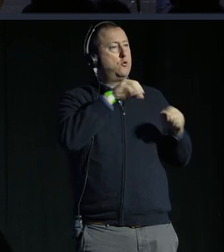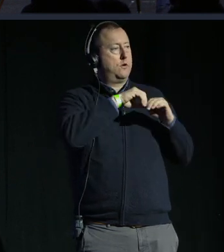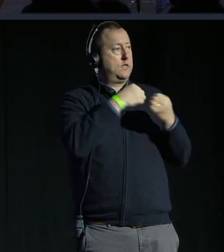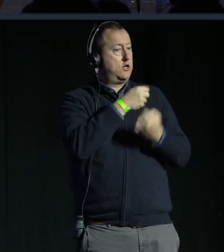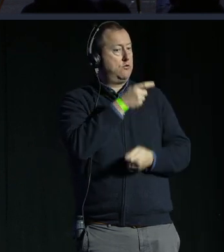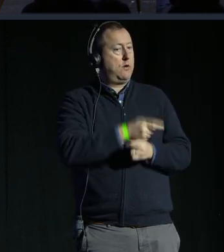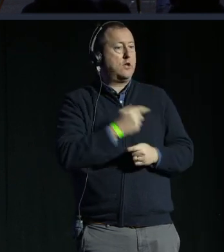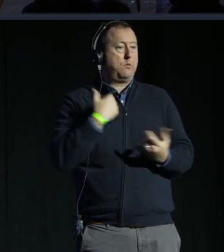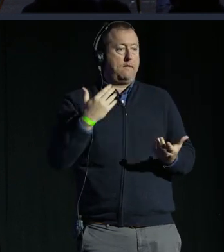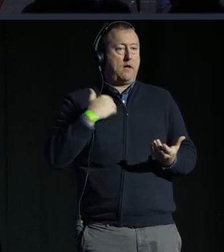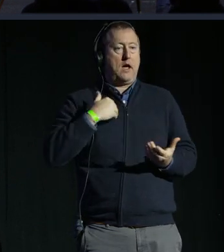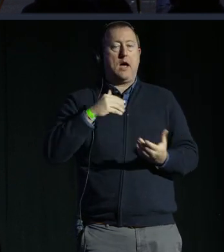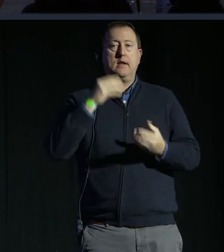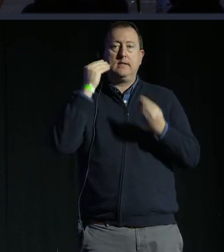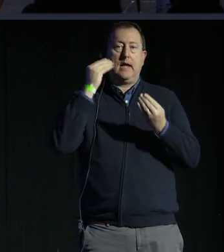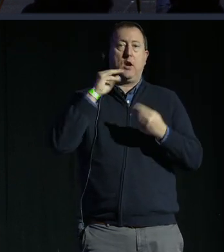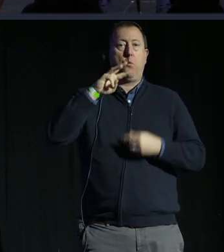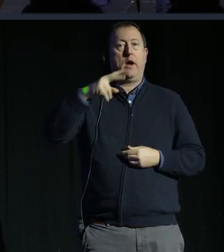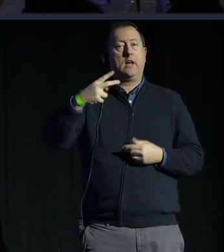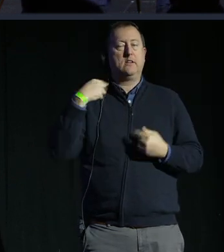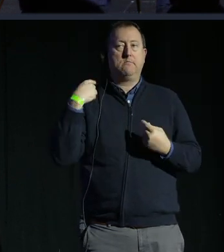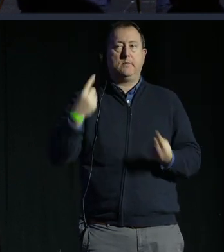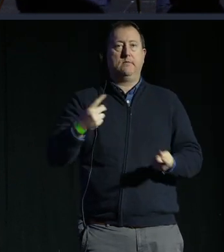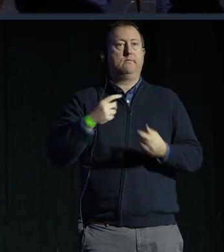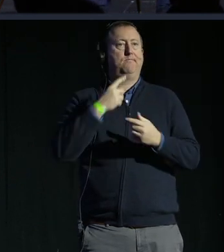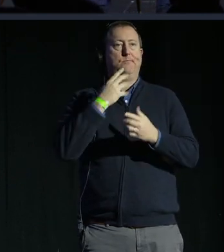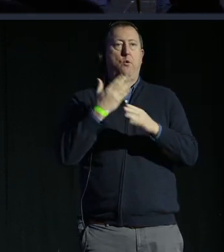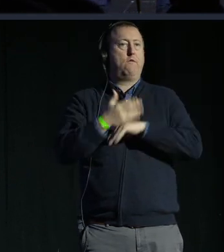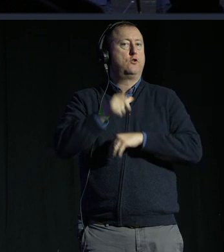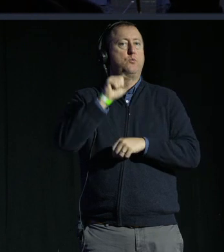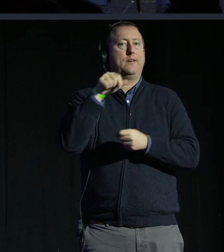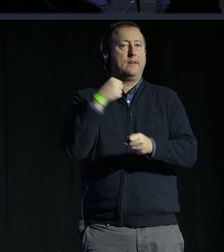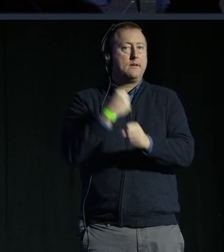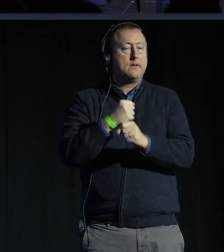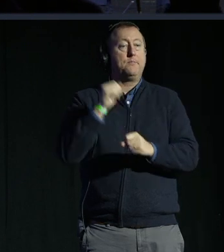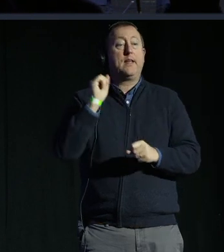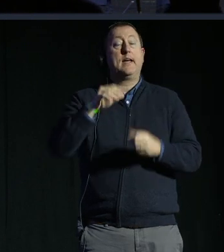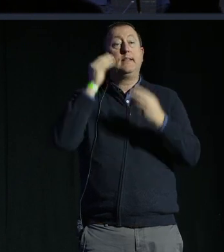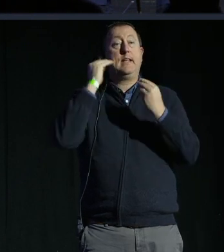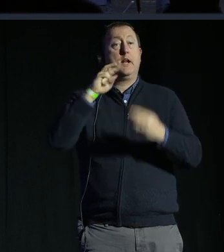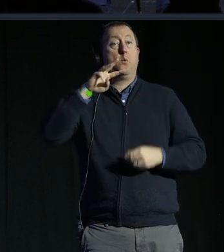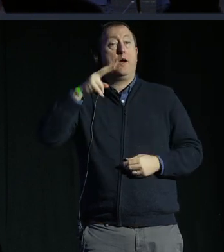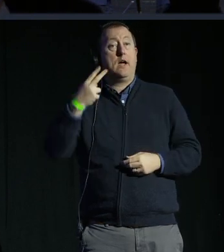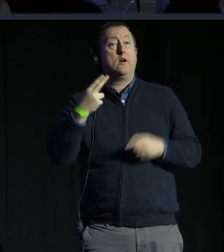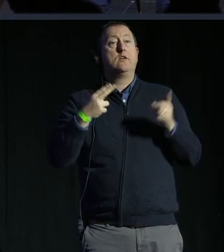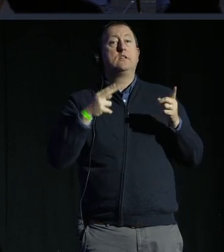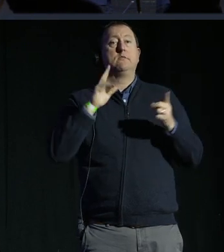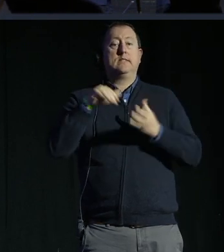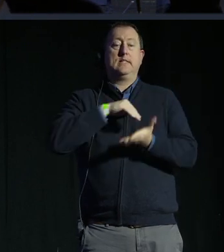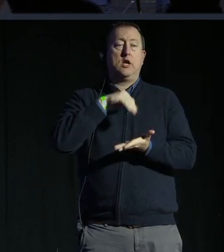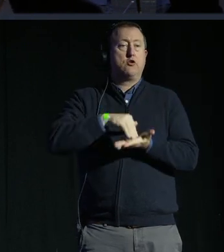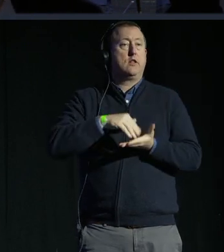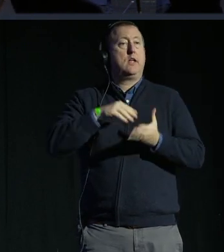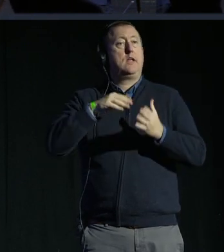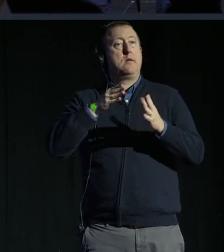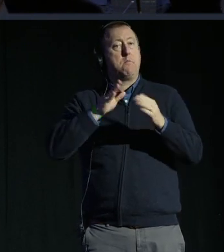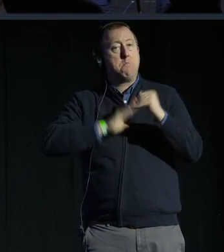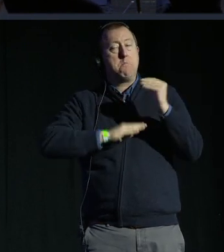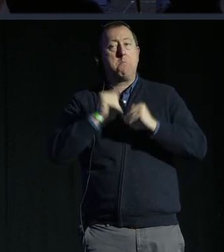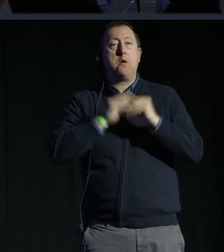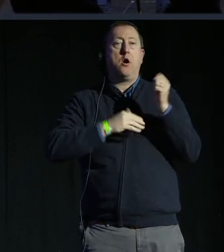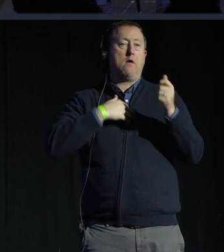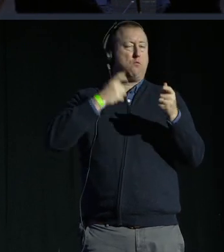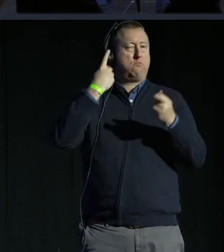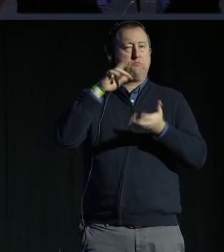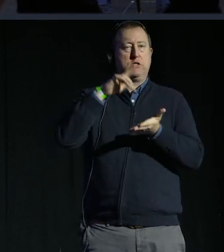we've had a data warehouse that's been around for well over 20 years. That data warehouse, centrally built, managed by a central team, and has really